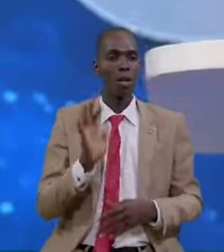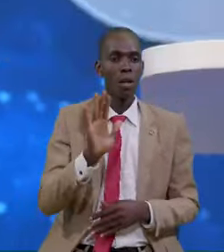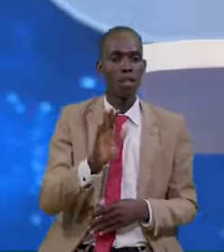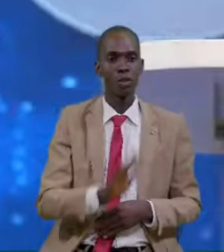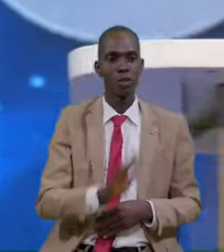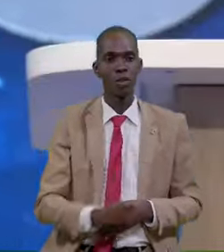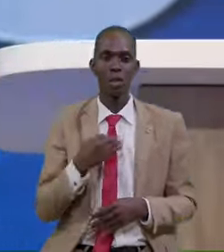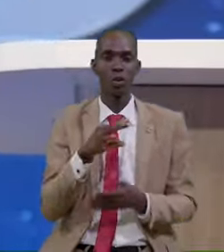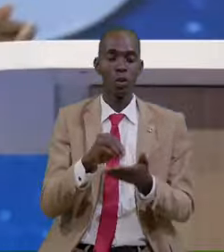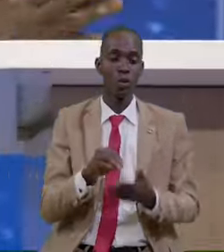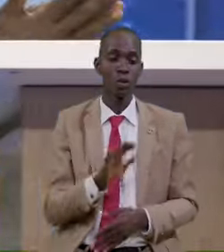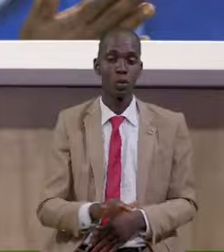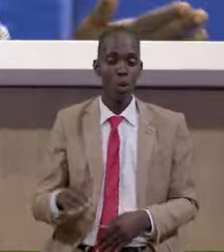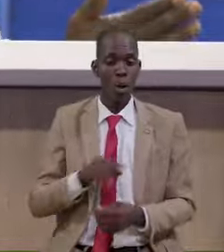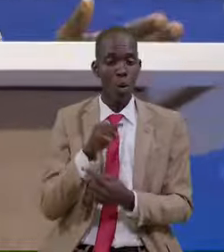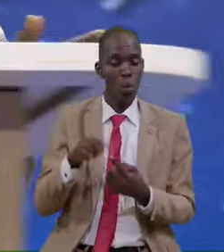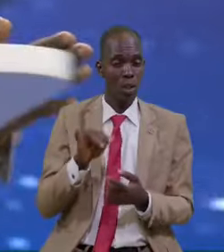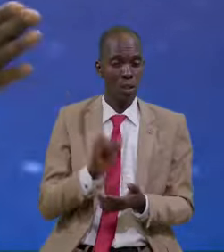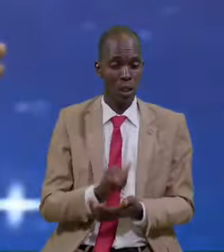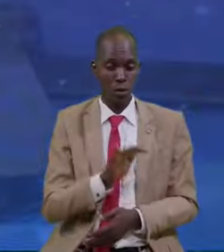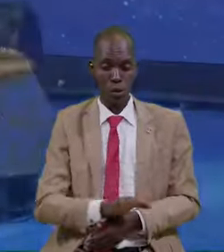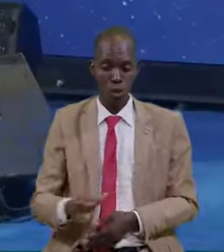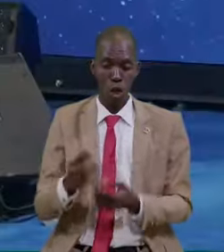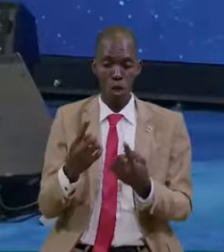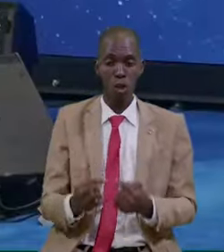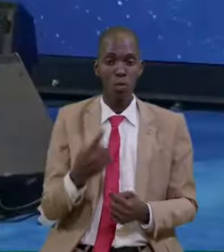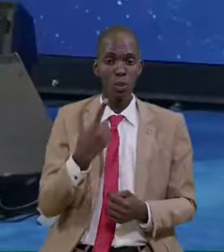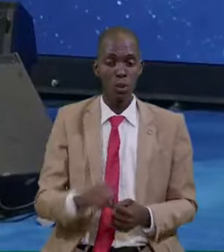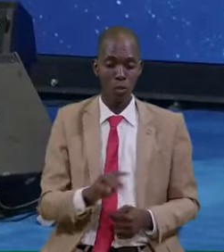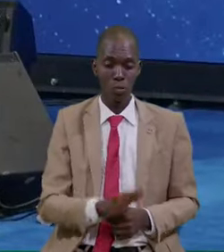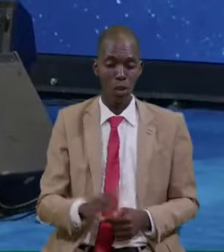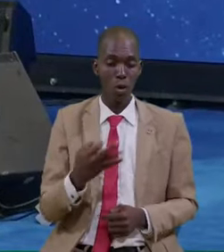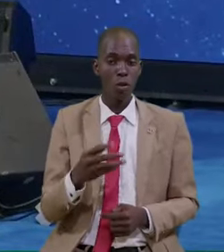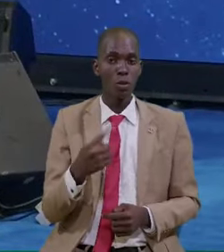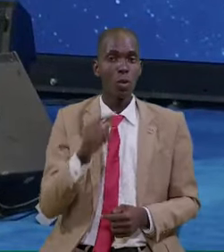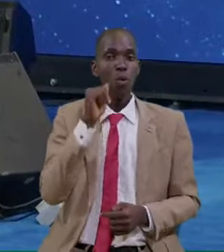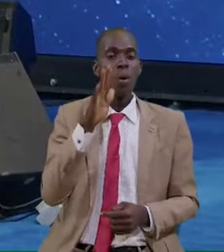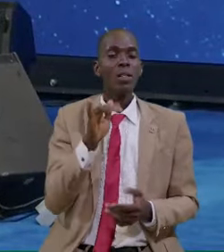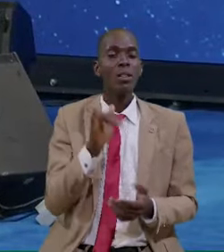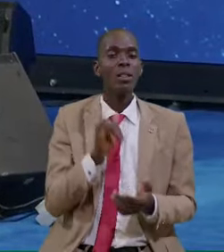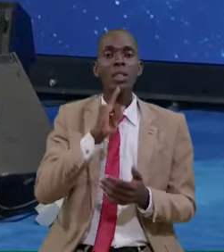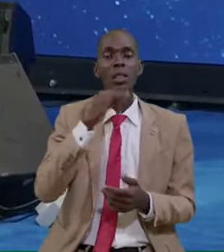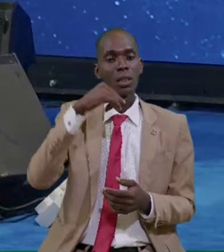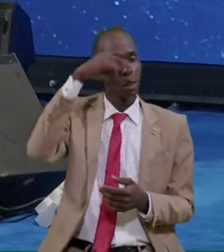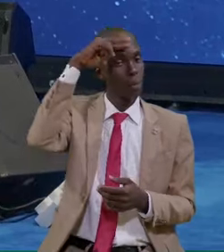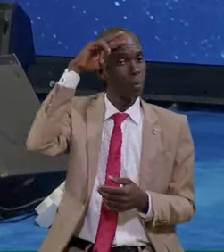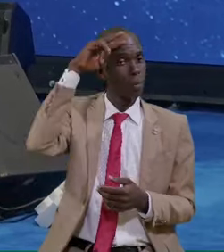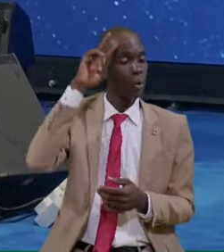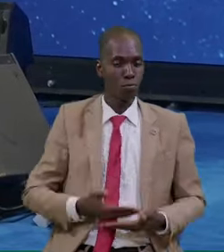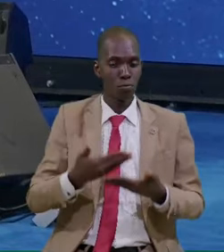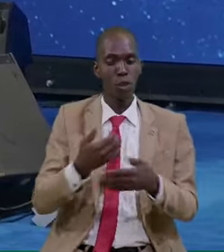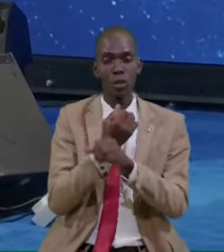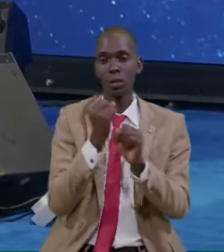seed. And when that seed comes, the seed of the woman, that's the virgin born Savior, that's the